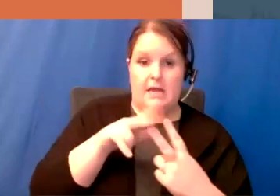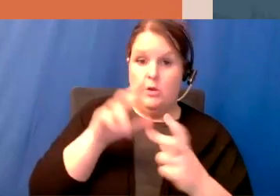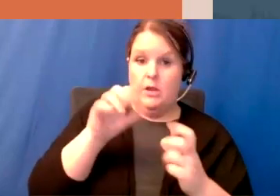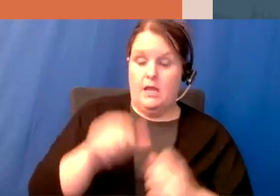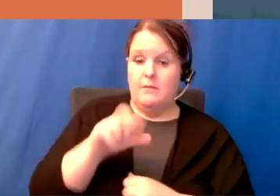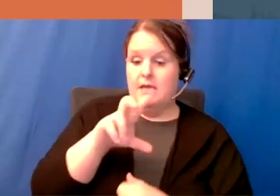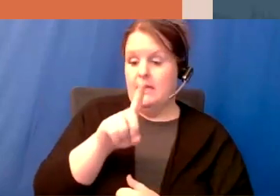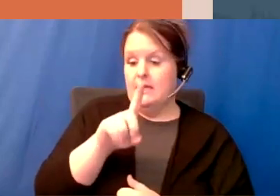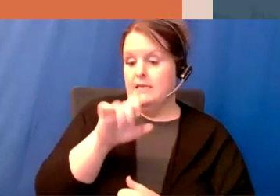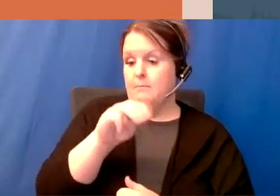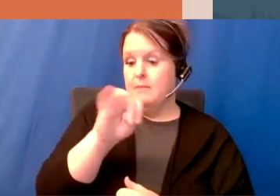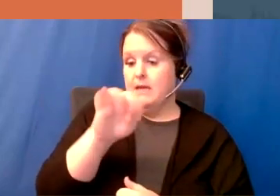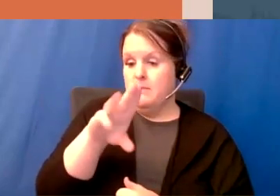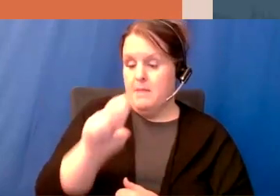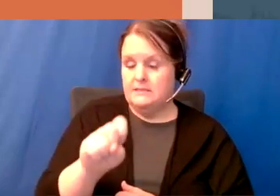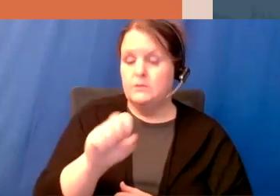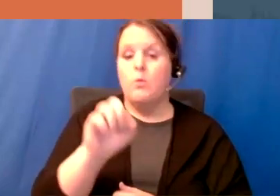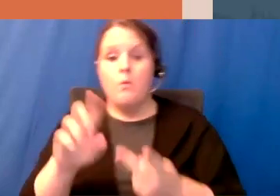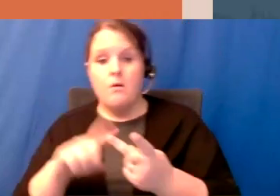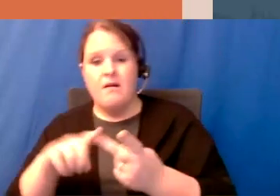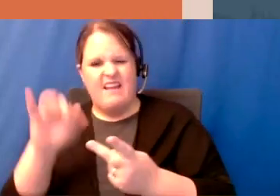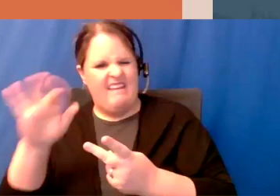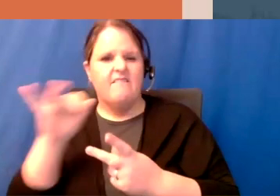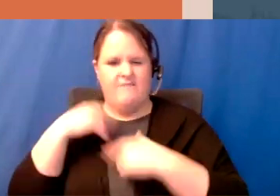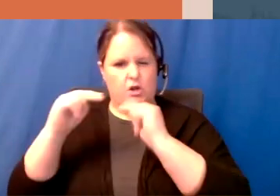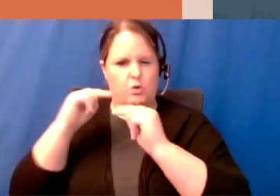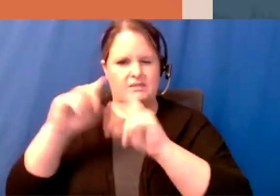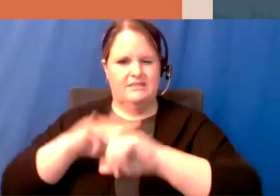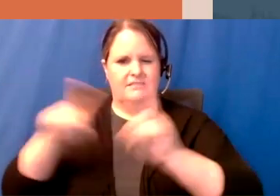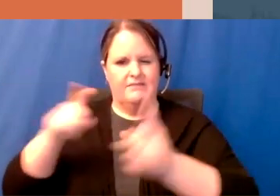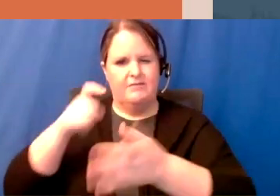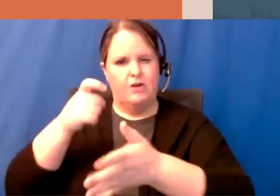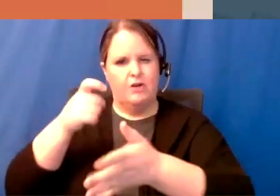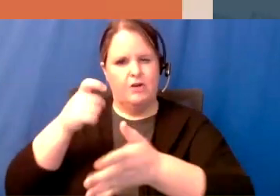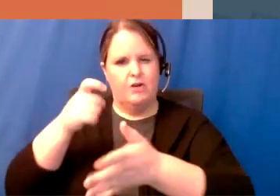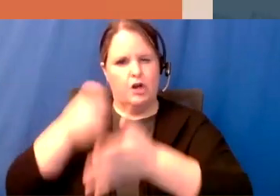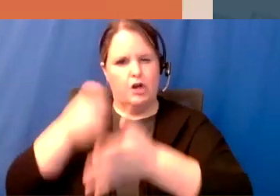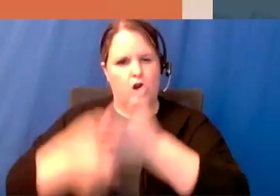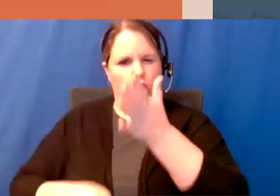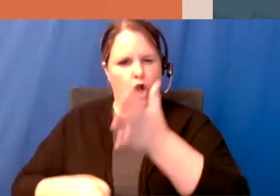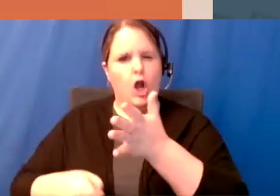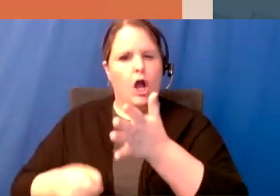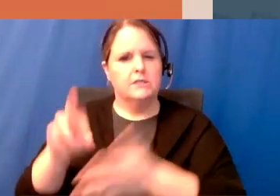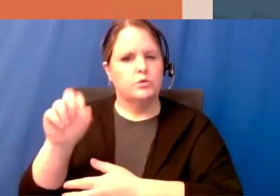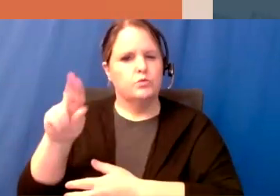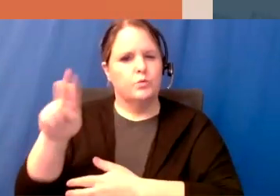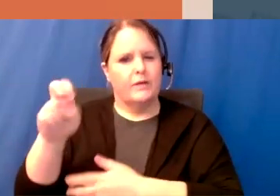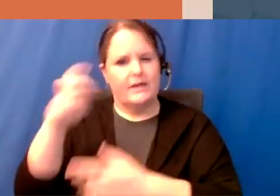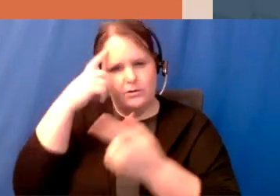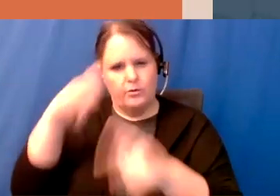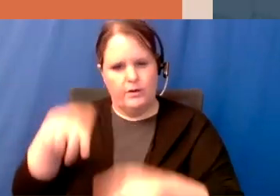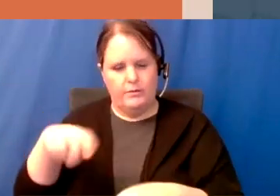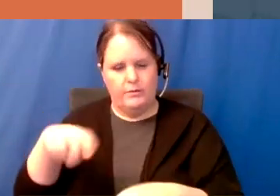minimis or if they have a negotiated indirect cost rate agreement, that. But we do need to include that information on the